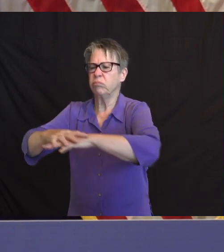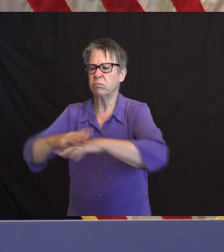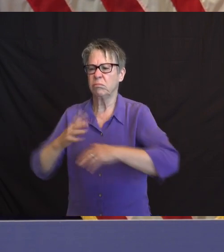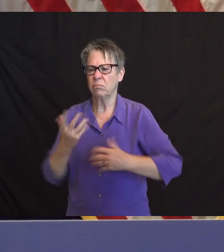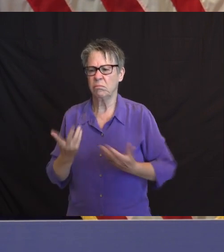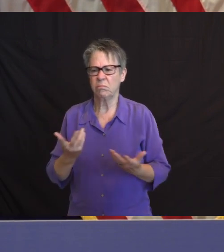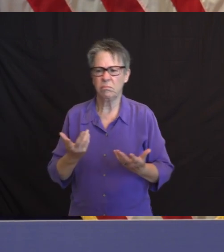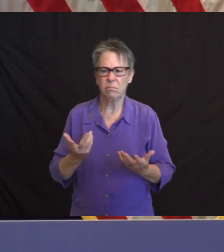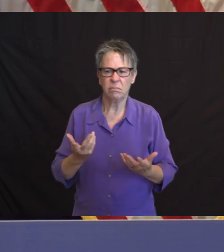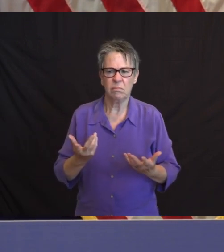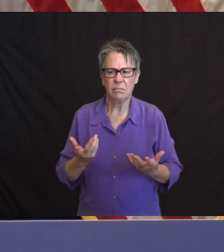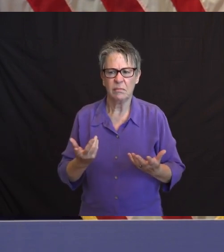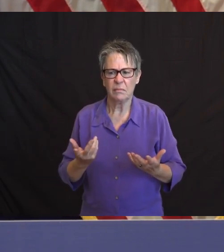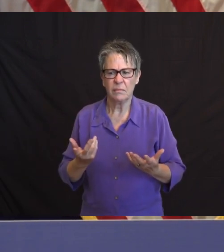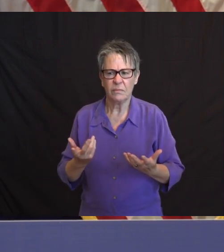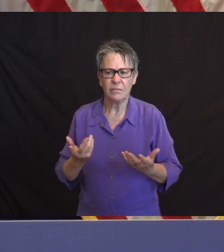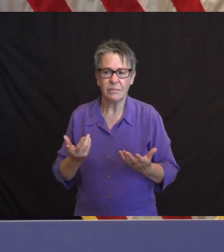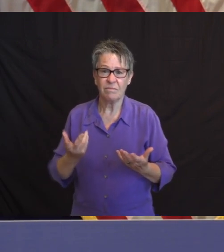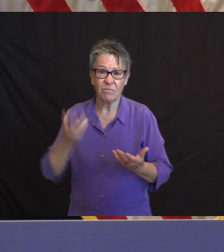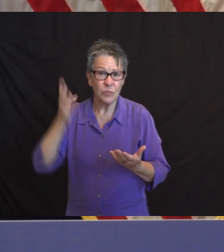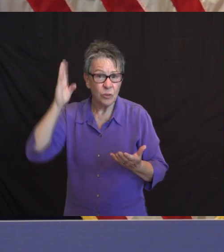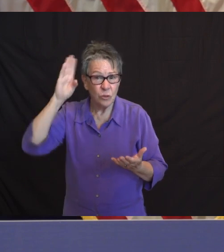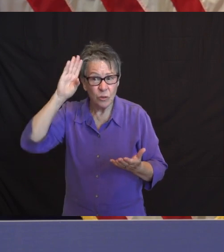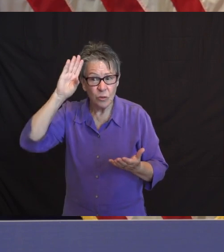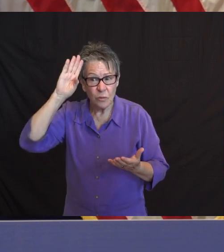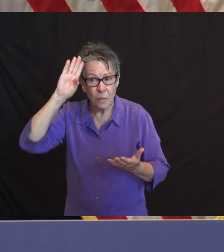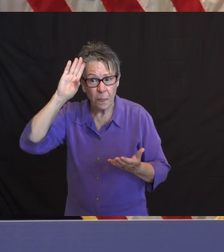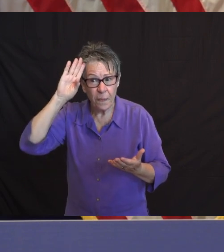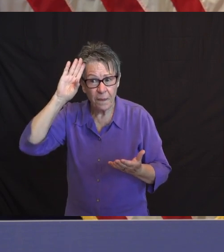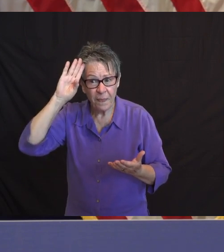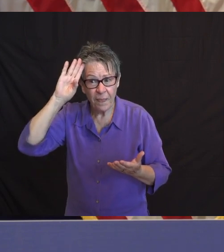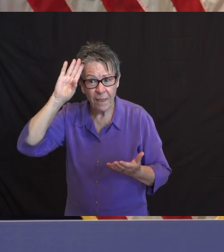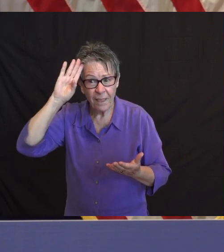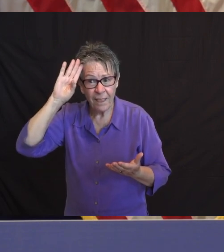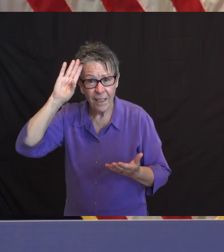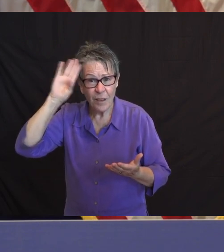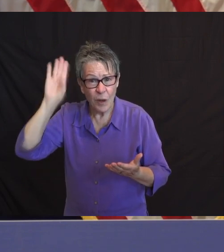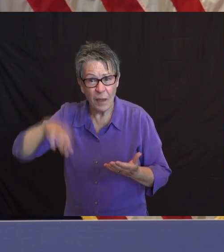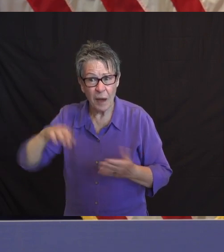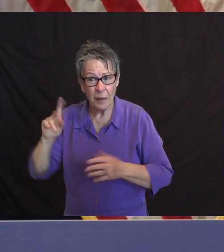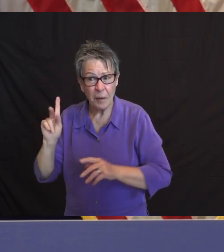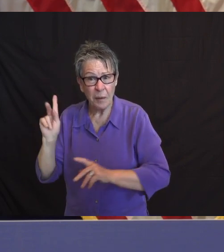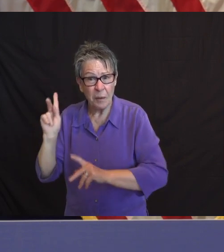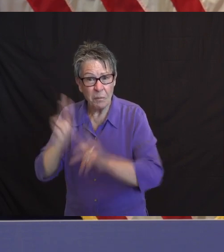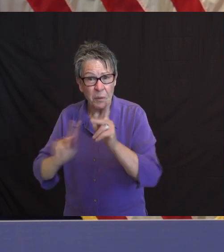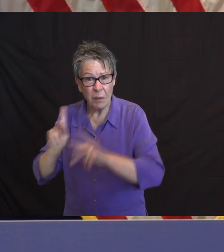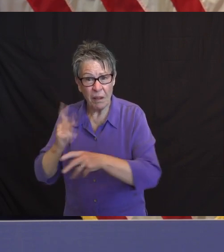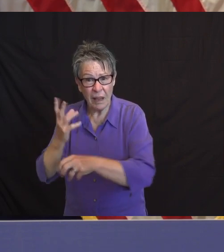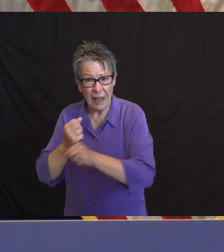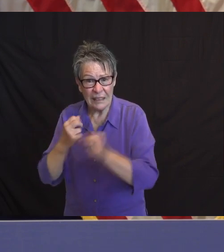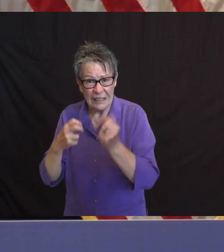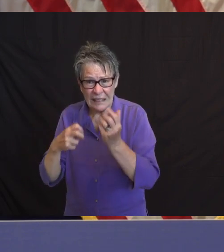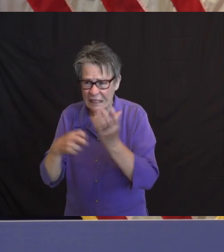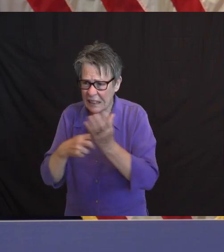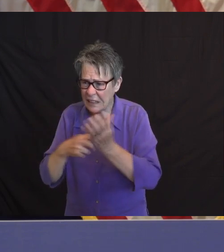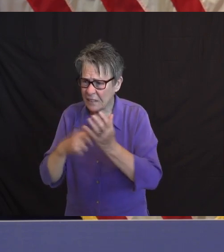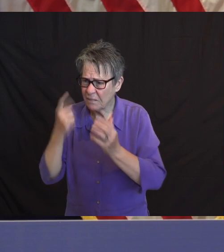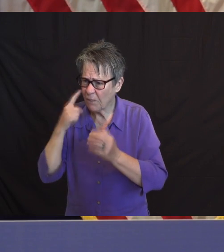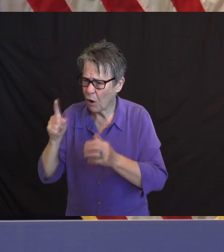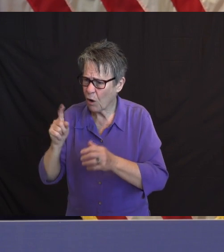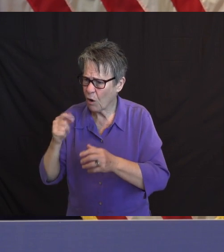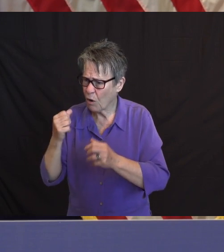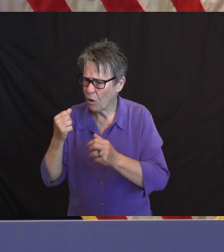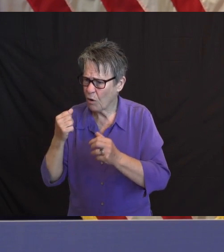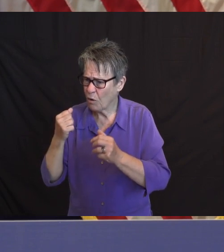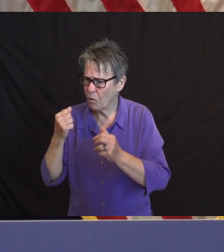that. So, Matt, I've not seen the video, and I've not spoken to the family, but that is, first of all, the video I think was just